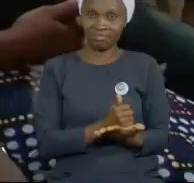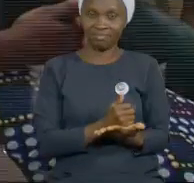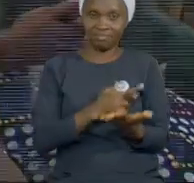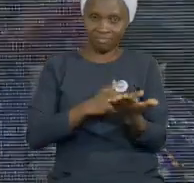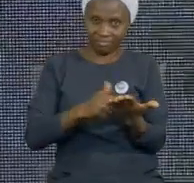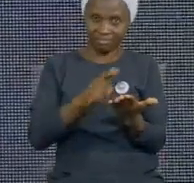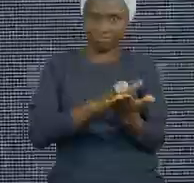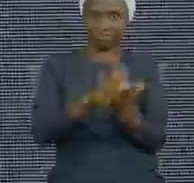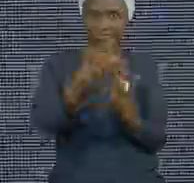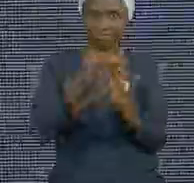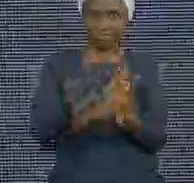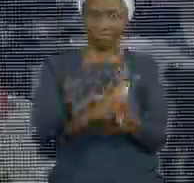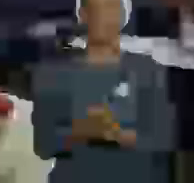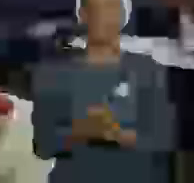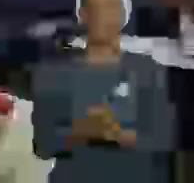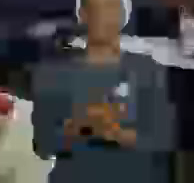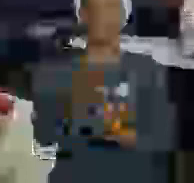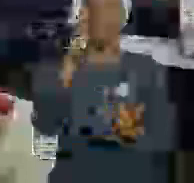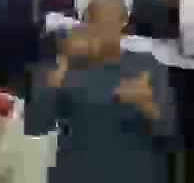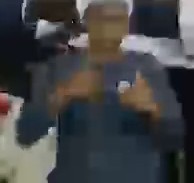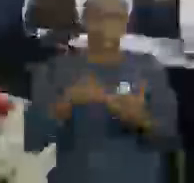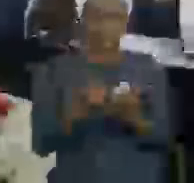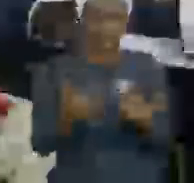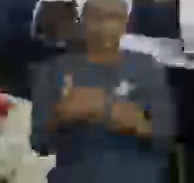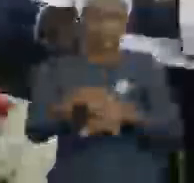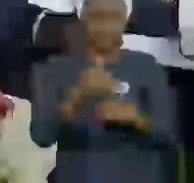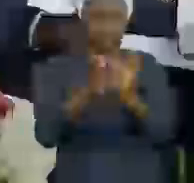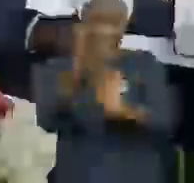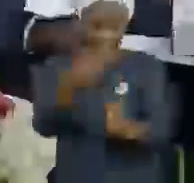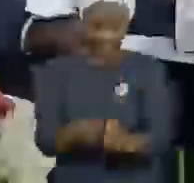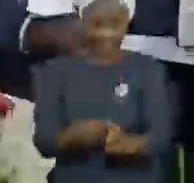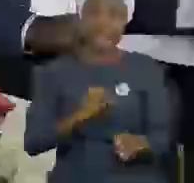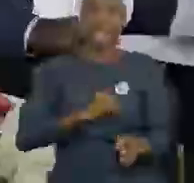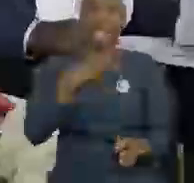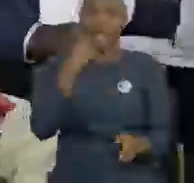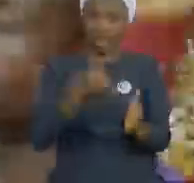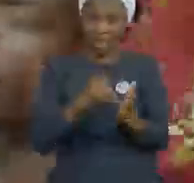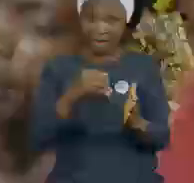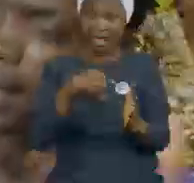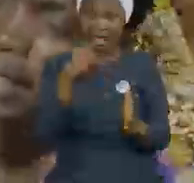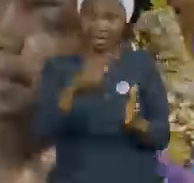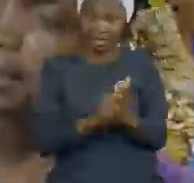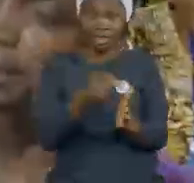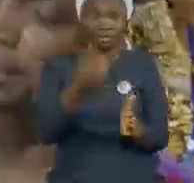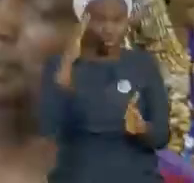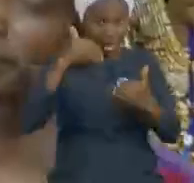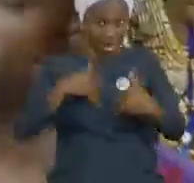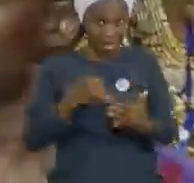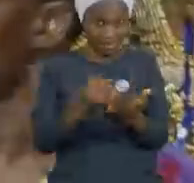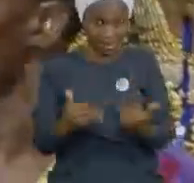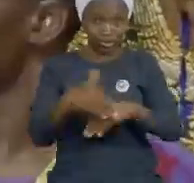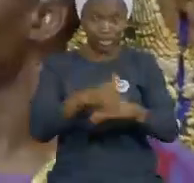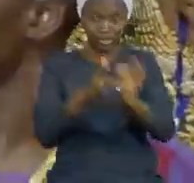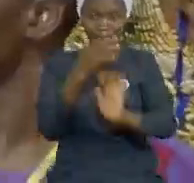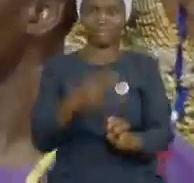righteousness. You'll have it tonight. I said you'll have it tonight. Power